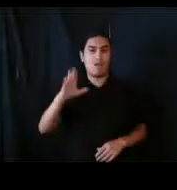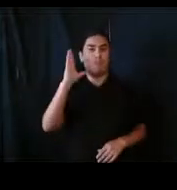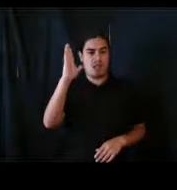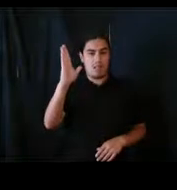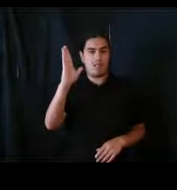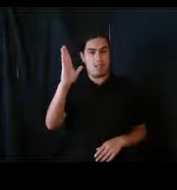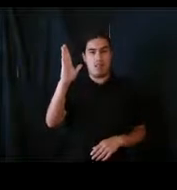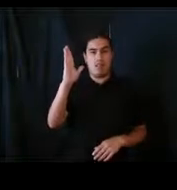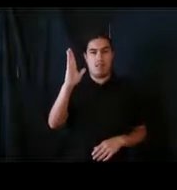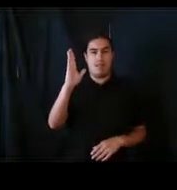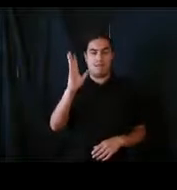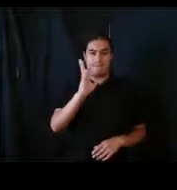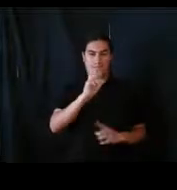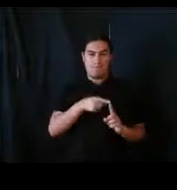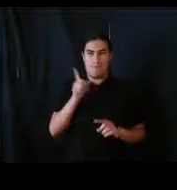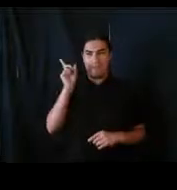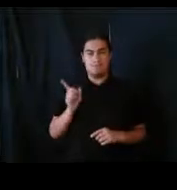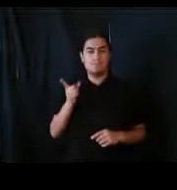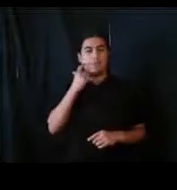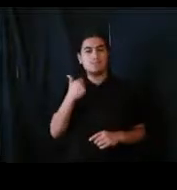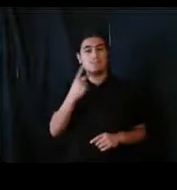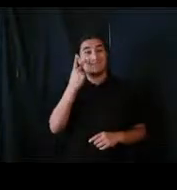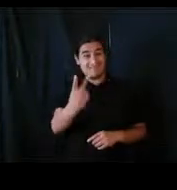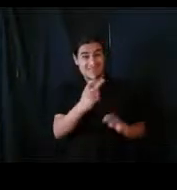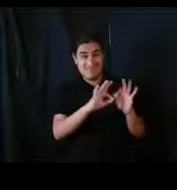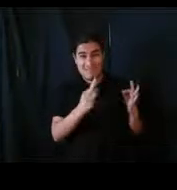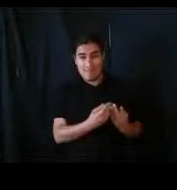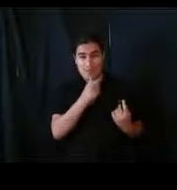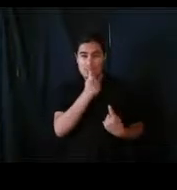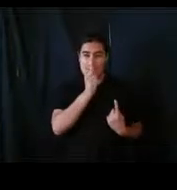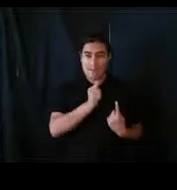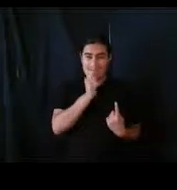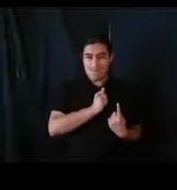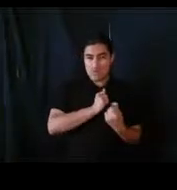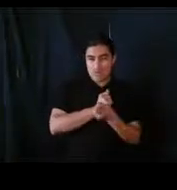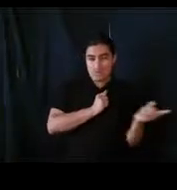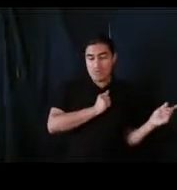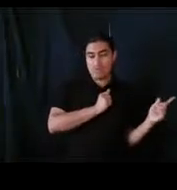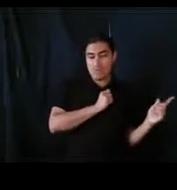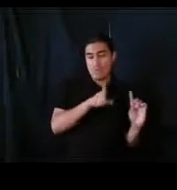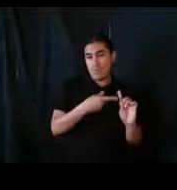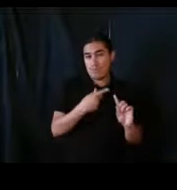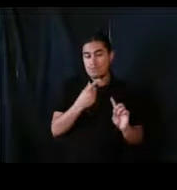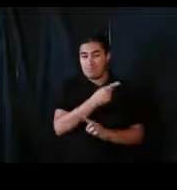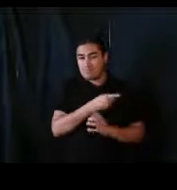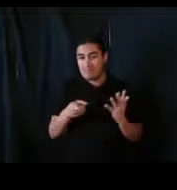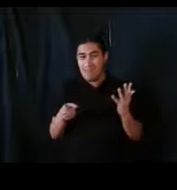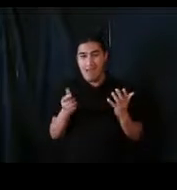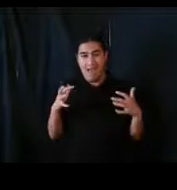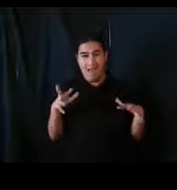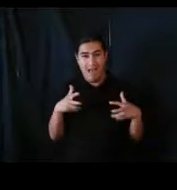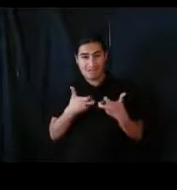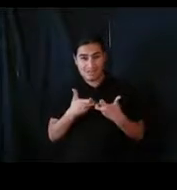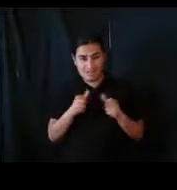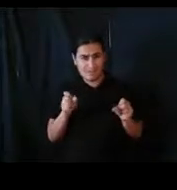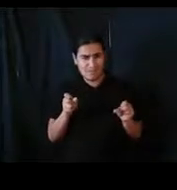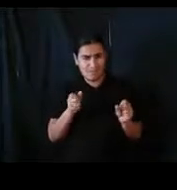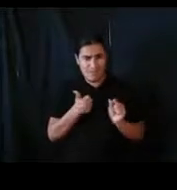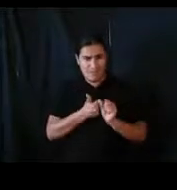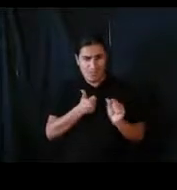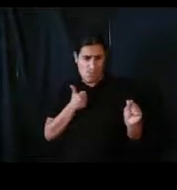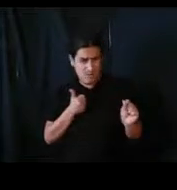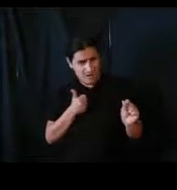because to look at the families that are suffering when some of these accidents could have been prevented